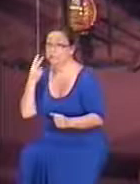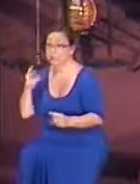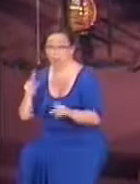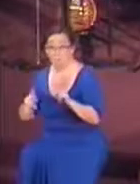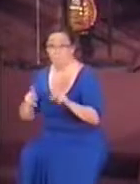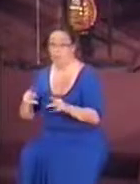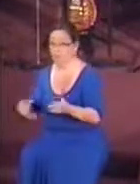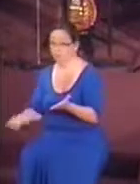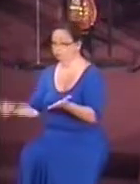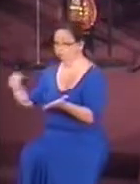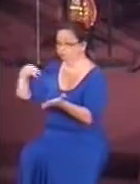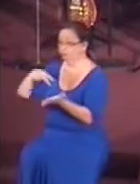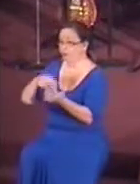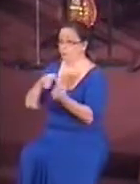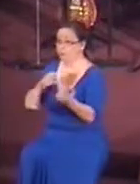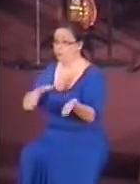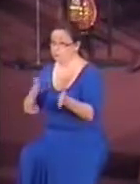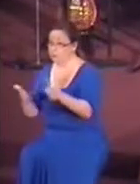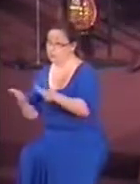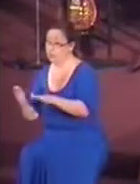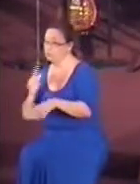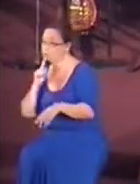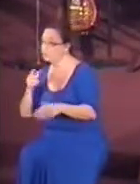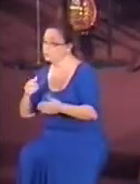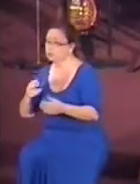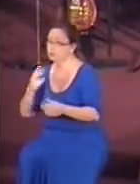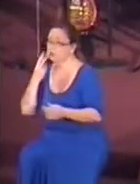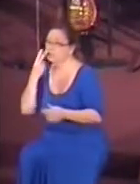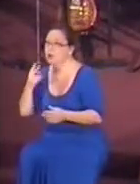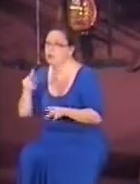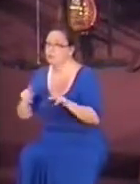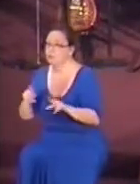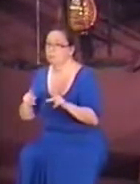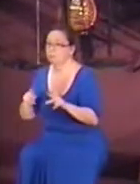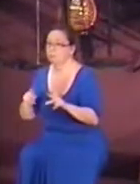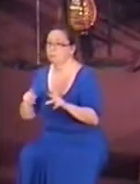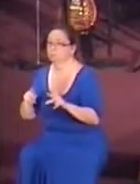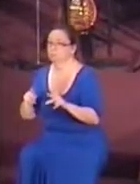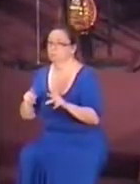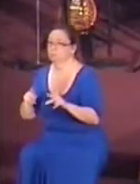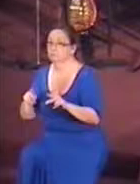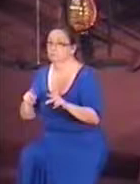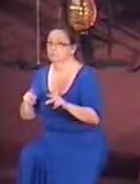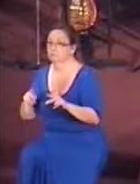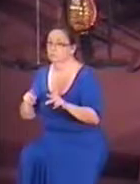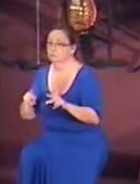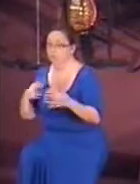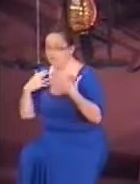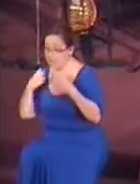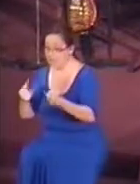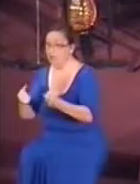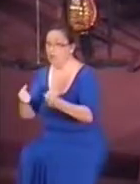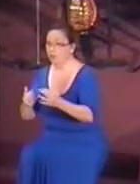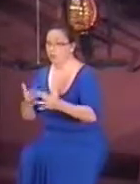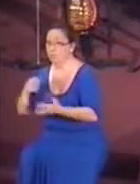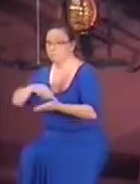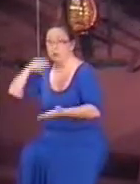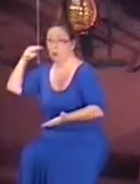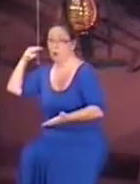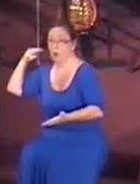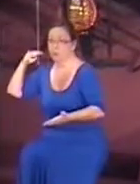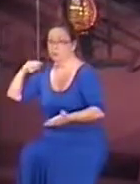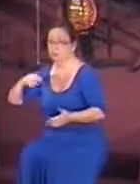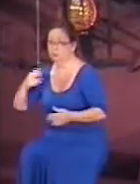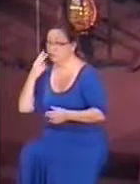people resurrect from the dead, who literally saw people be miraculously healed, who literally saw